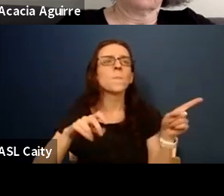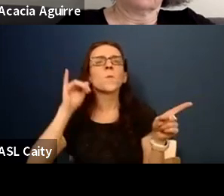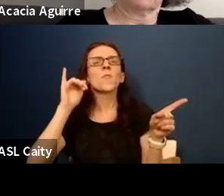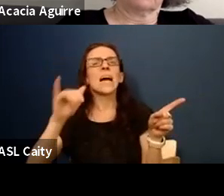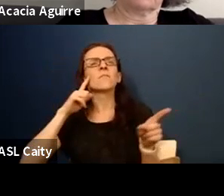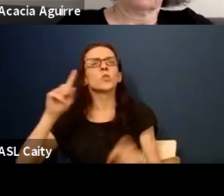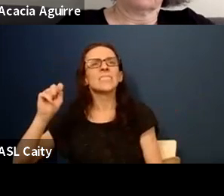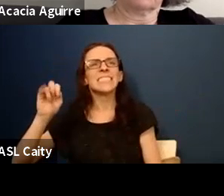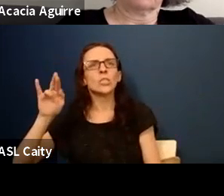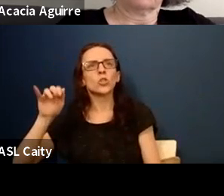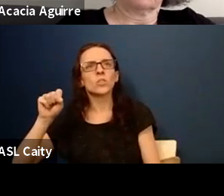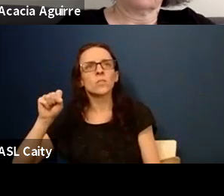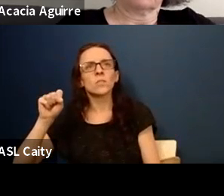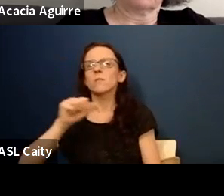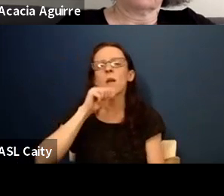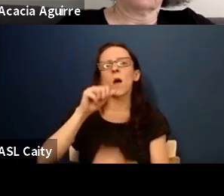not with census tract data.